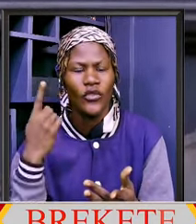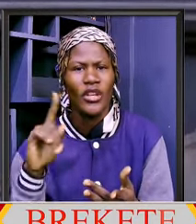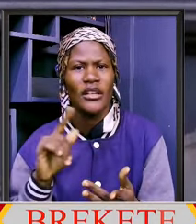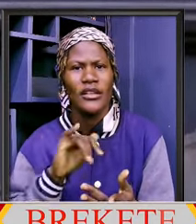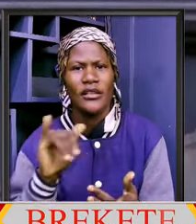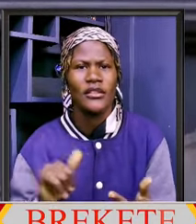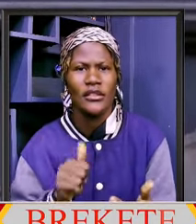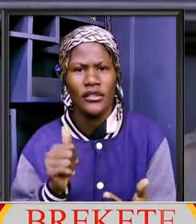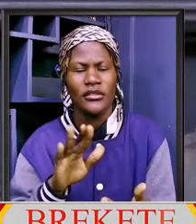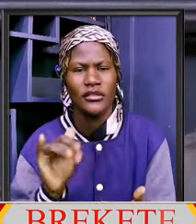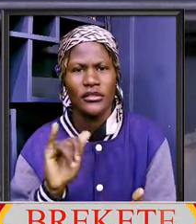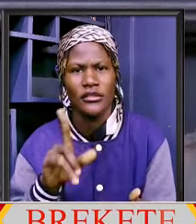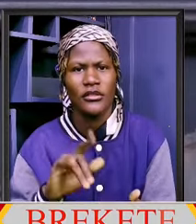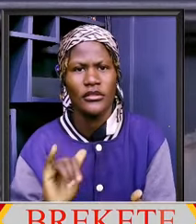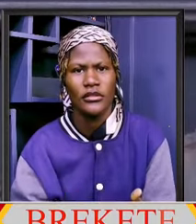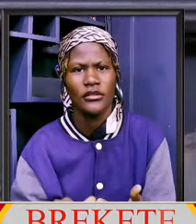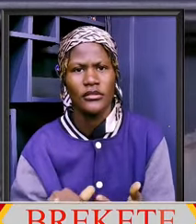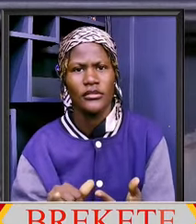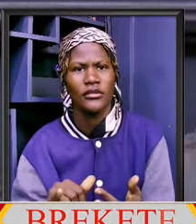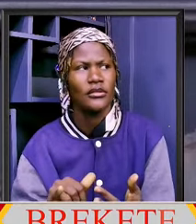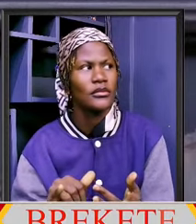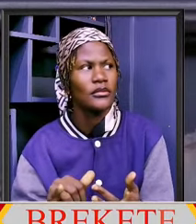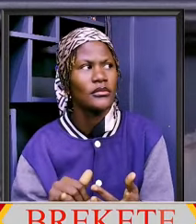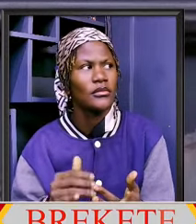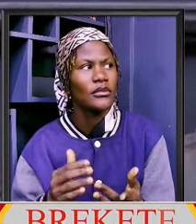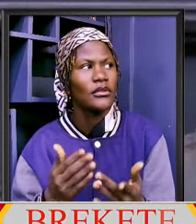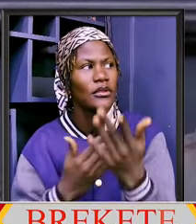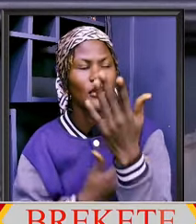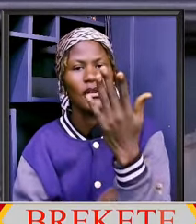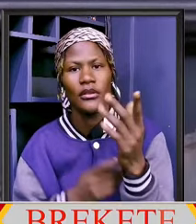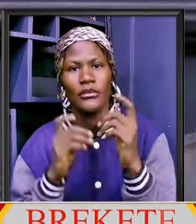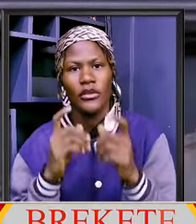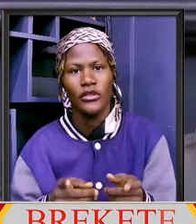May God bless you, President. Amen.